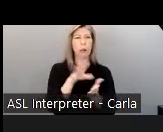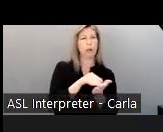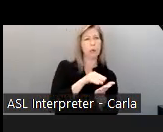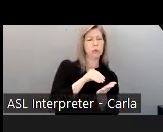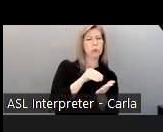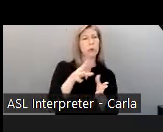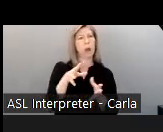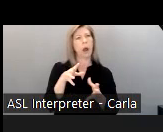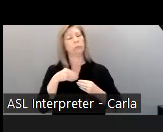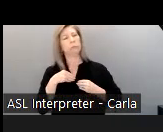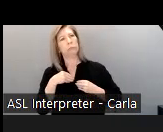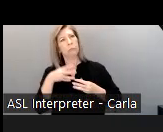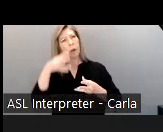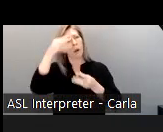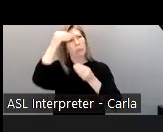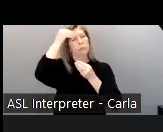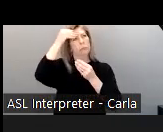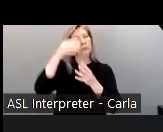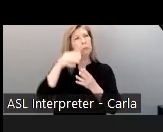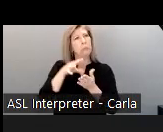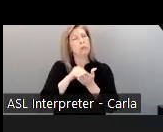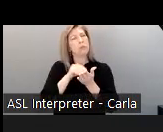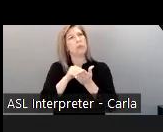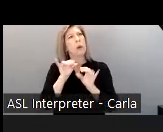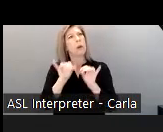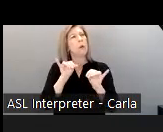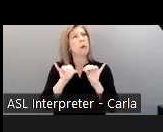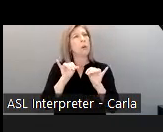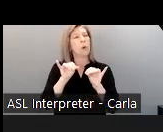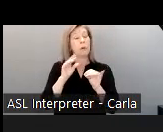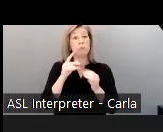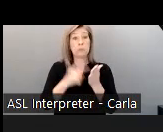some things that might need to simmer and you'll come back to.